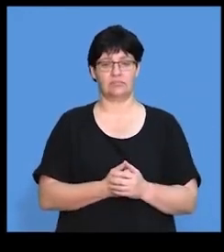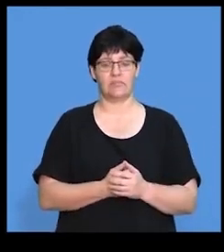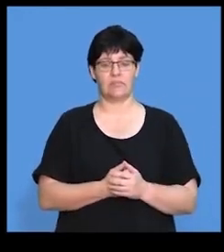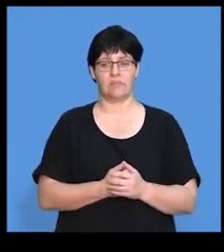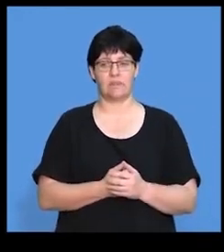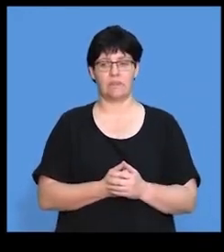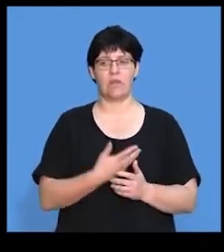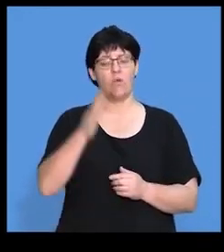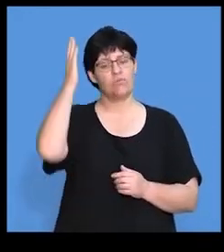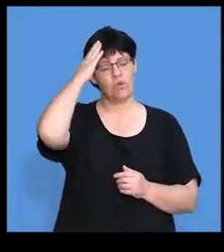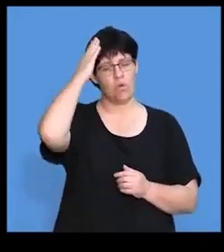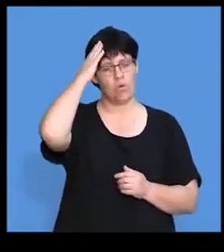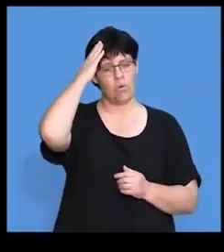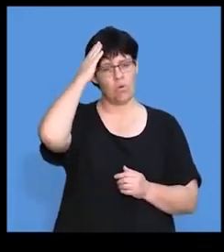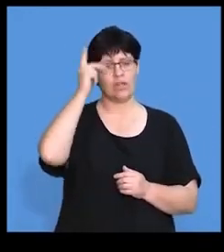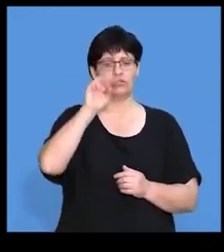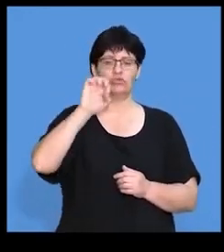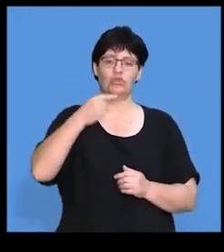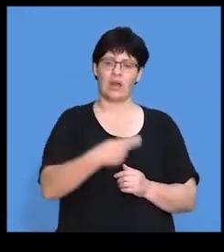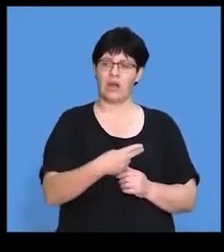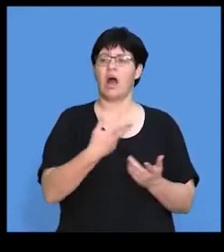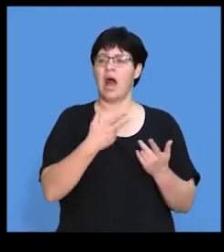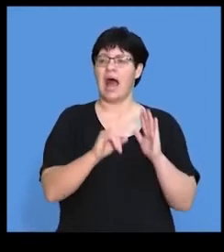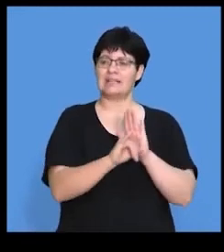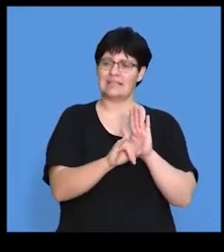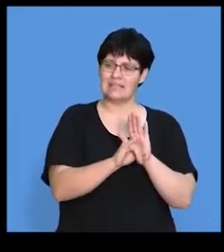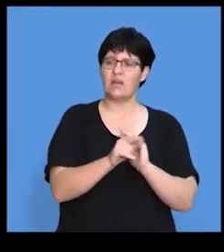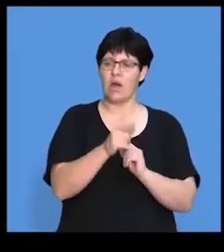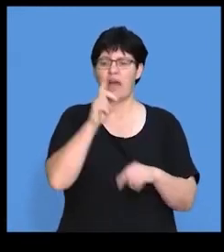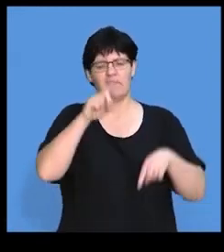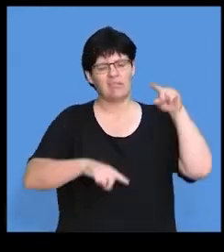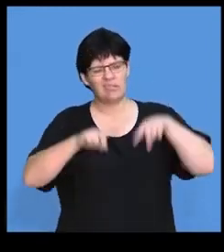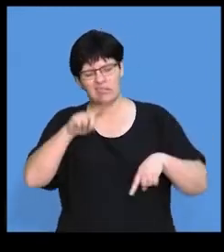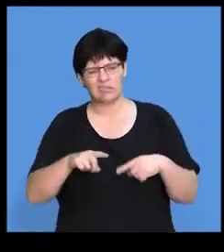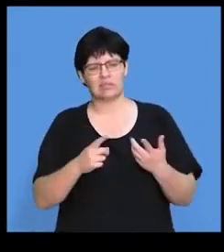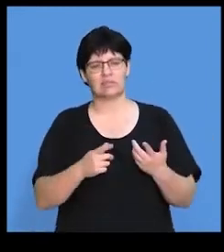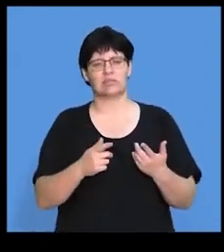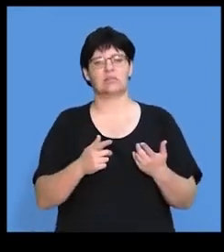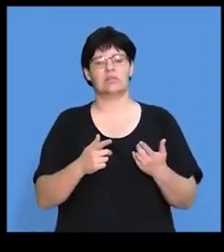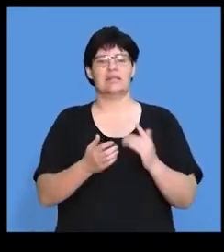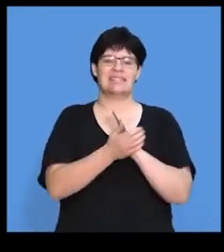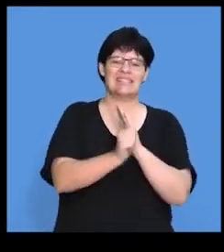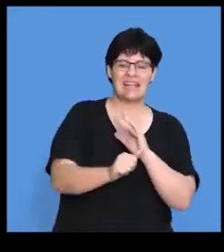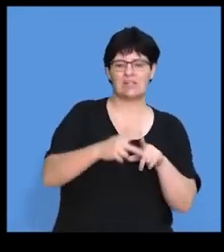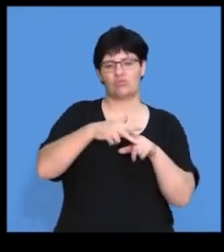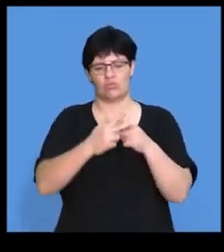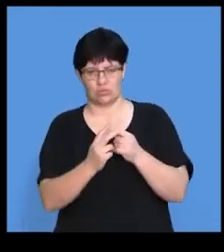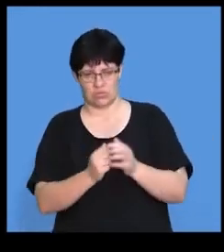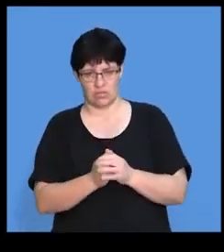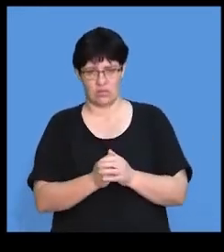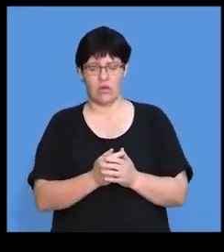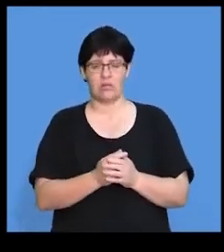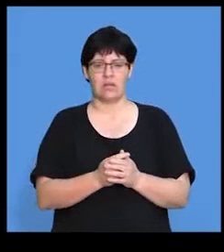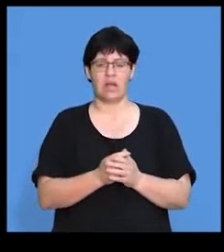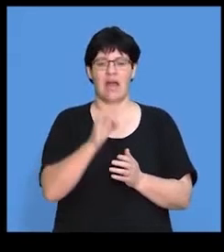Okay, so we know that when we do trig identities, we're going to be using a lot of very common skills and tools. We might be